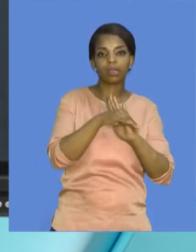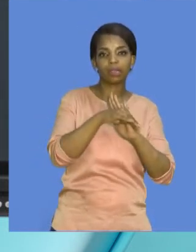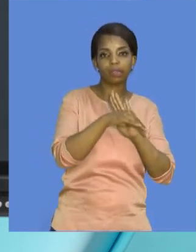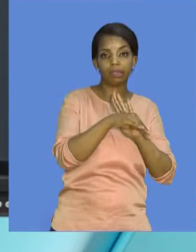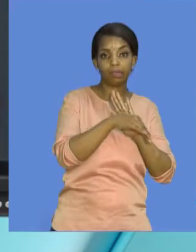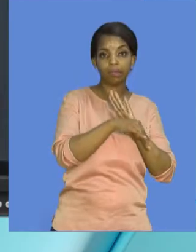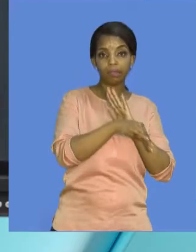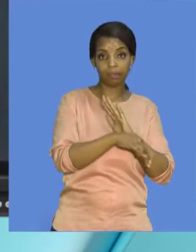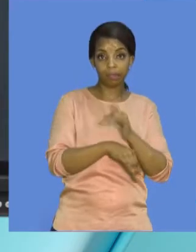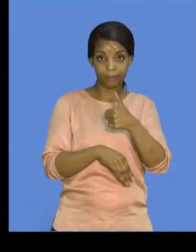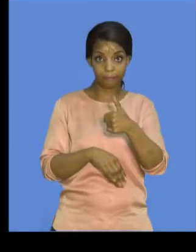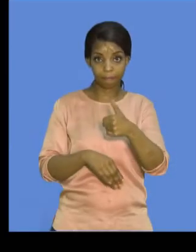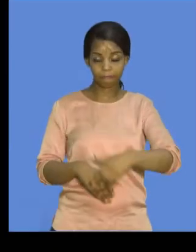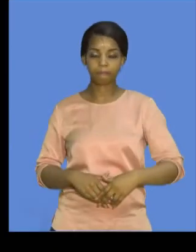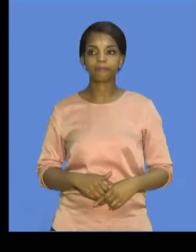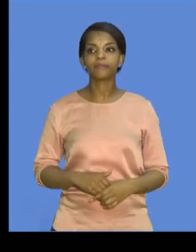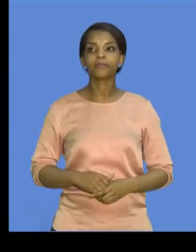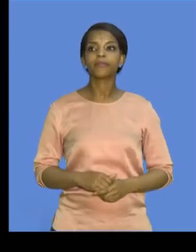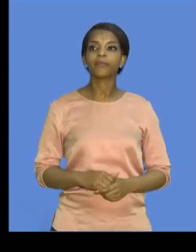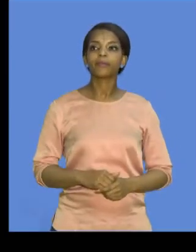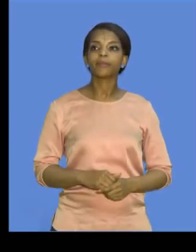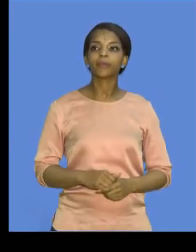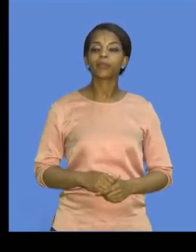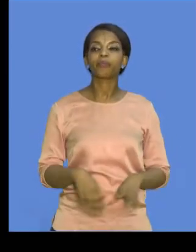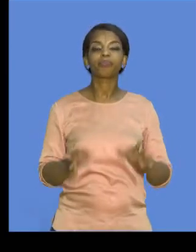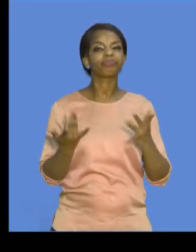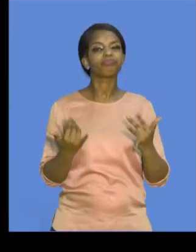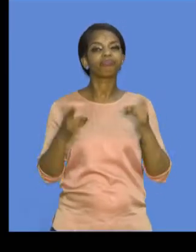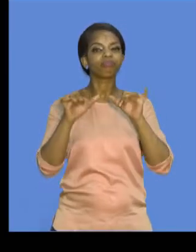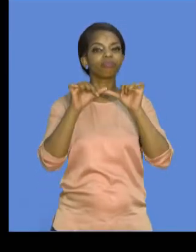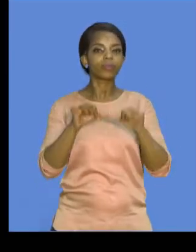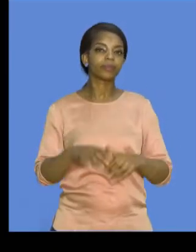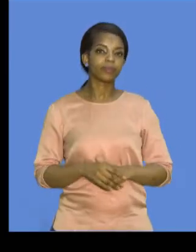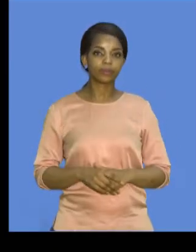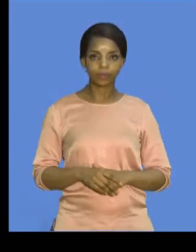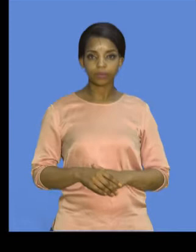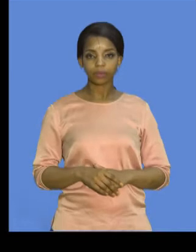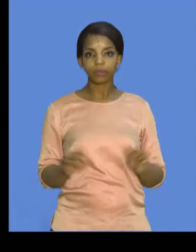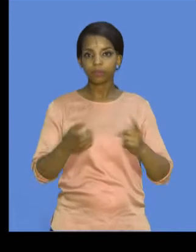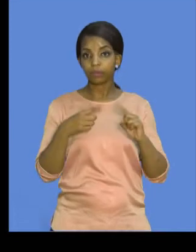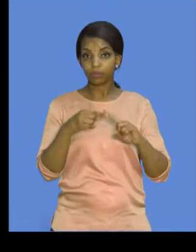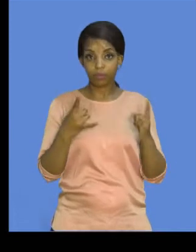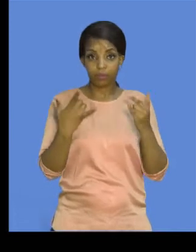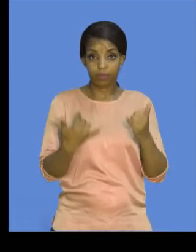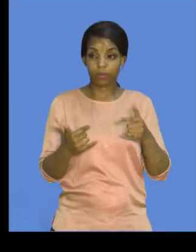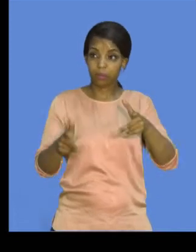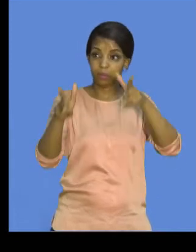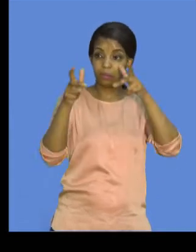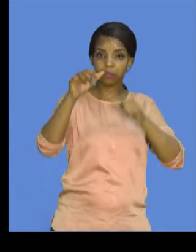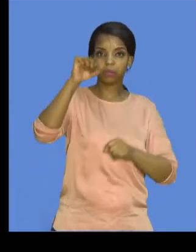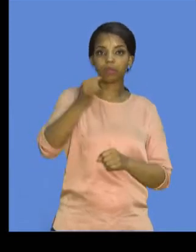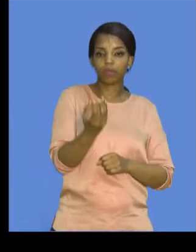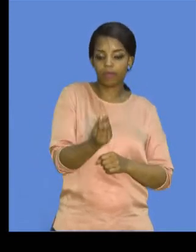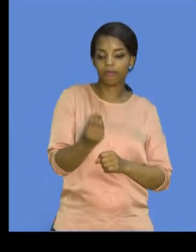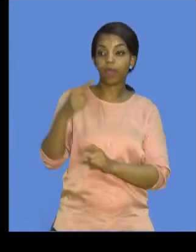of negative charges. All right, okay. Right, moving along, now we would get to a point where we have got a